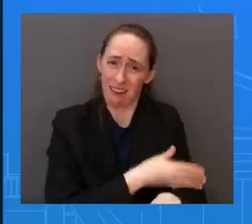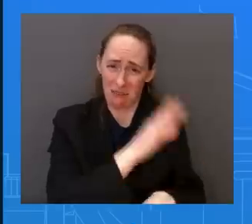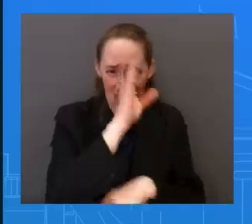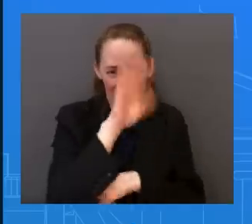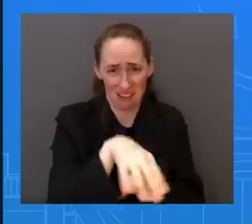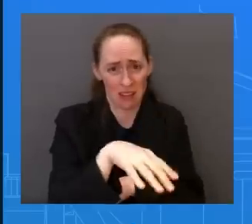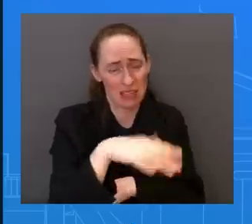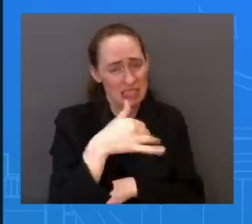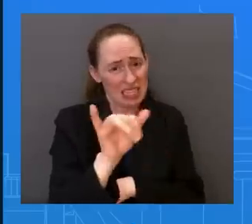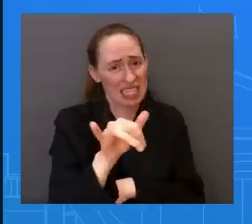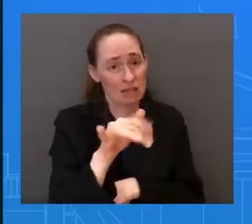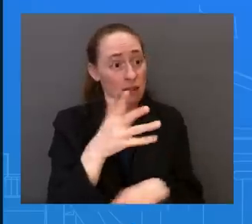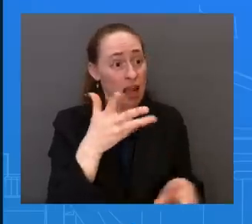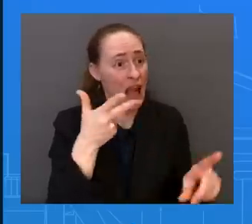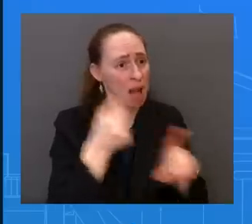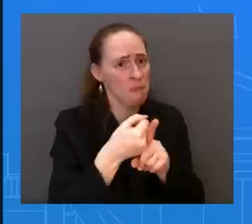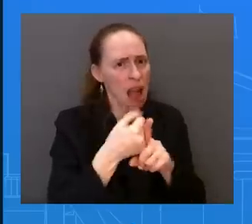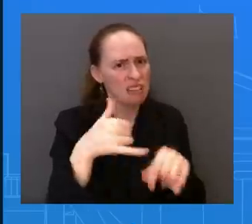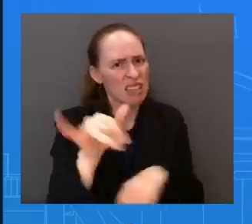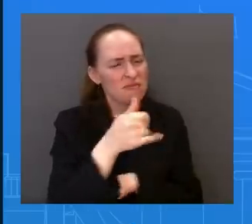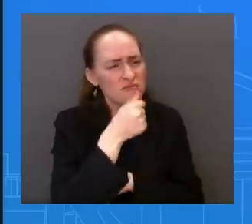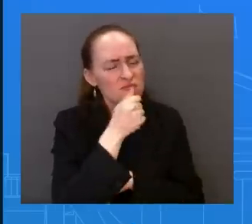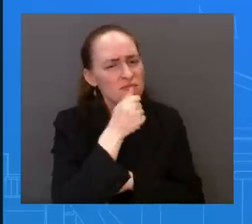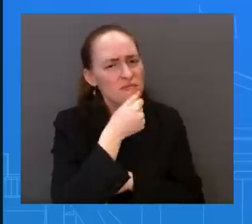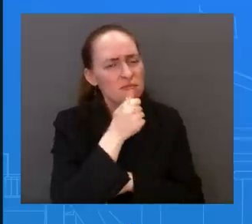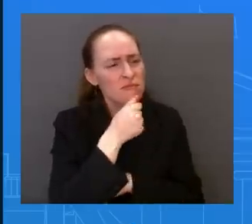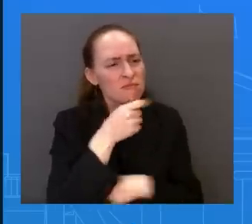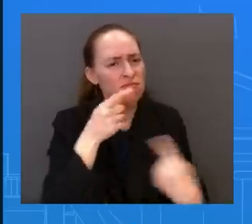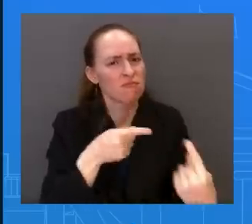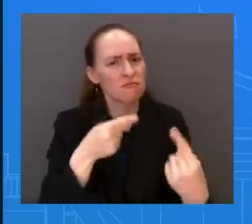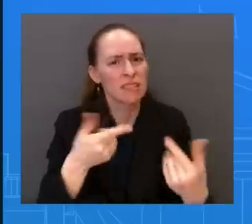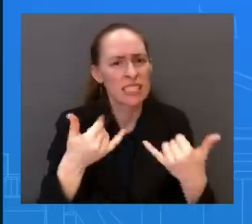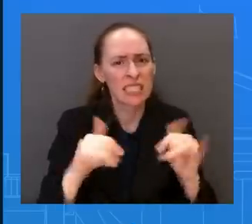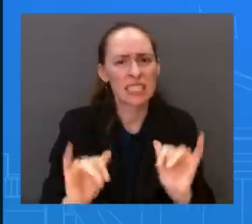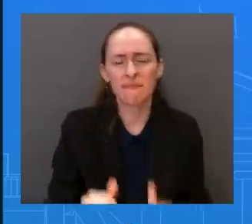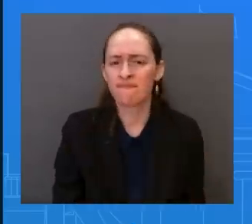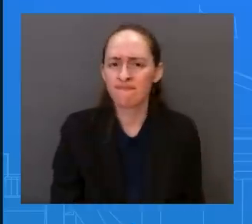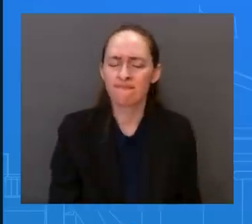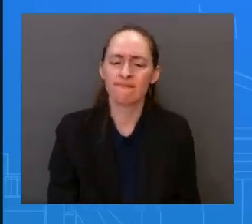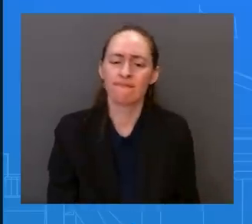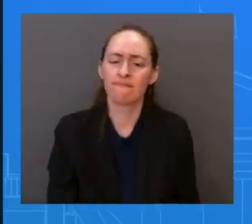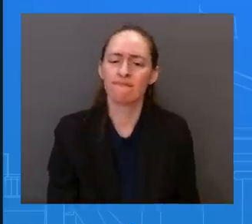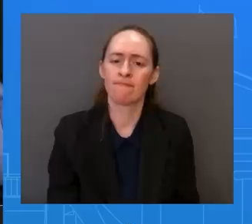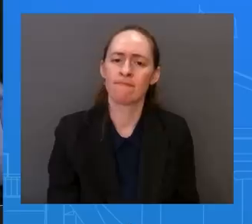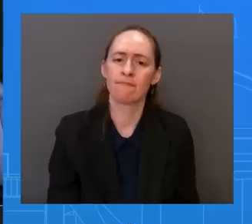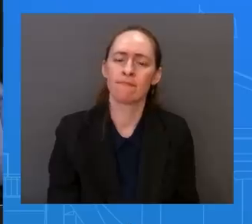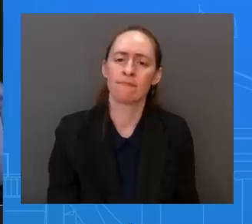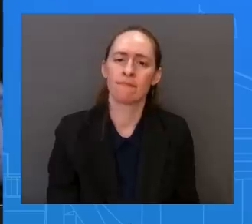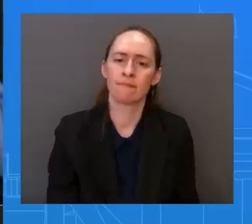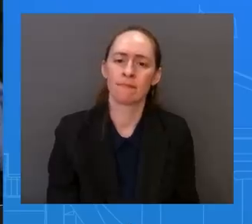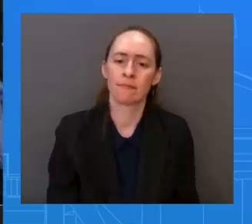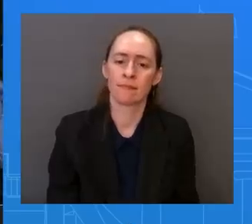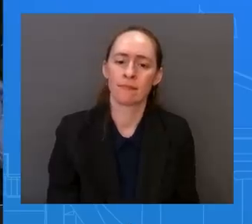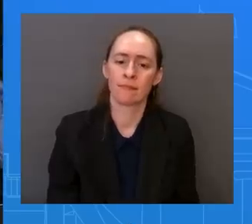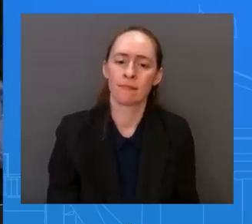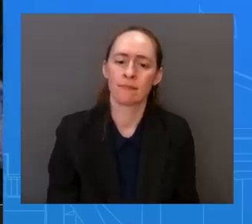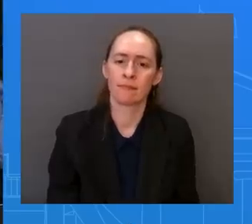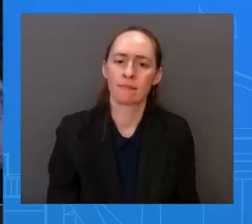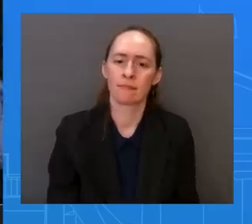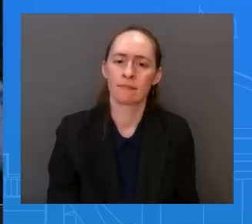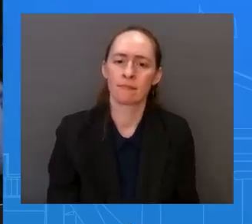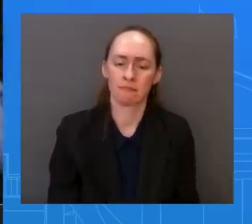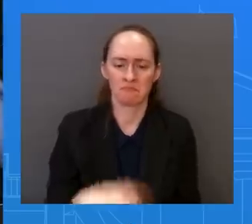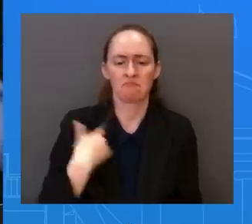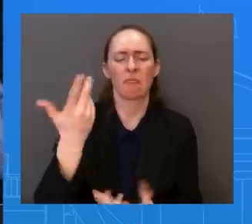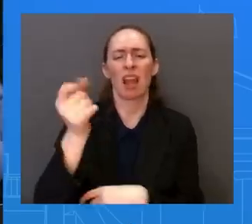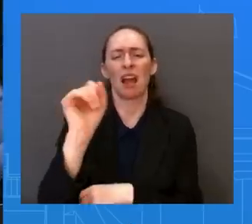of this pandemic. Thanks, Brian. Another polling question. You know, you touched on it a little bit with some of my colleagues' questions. You